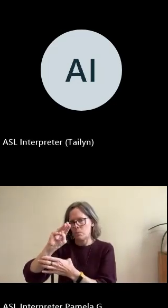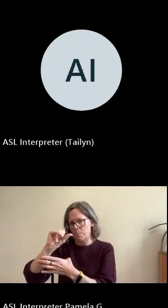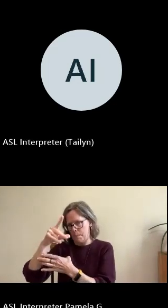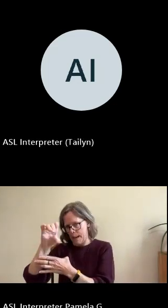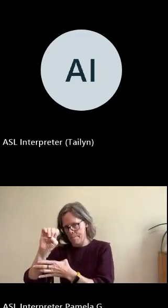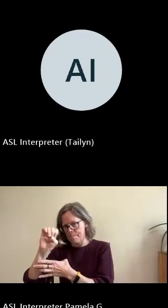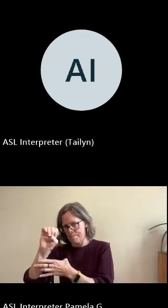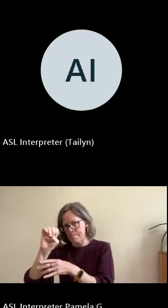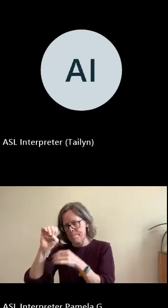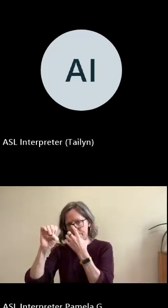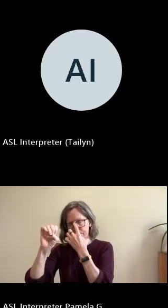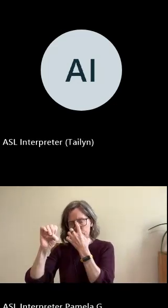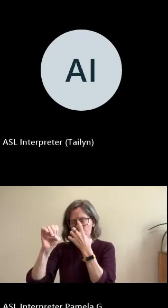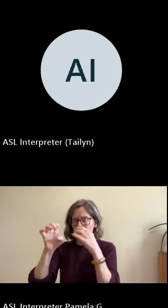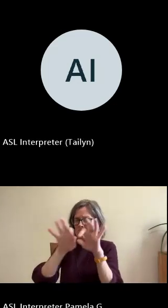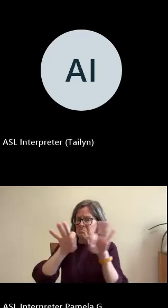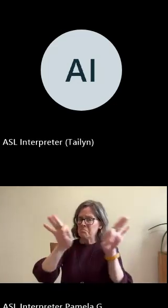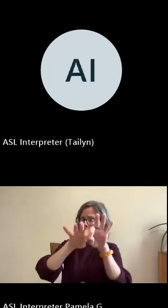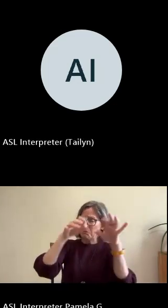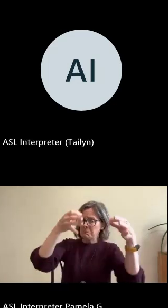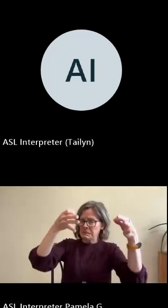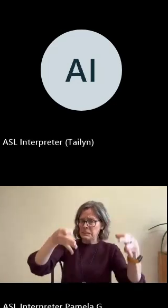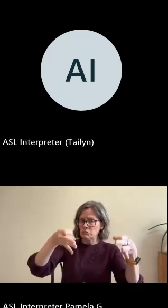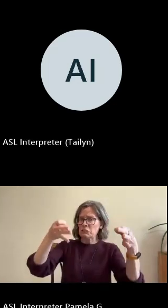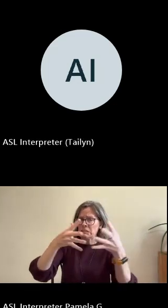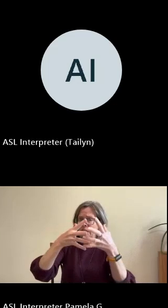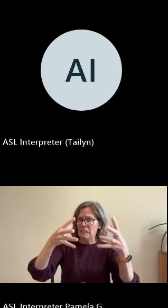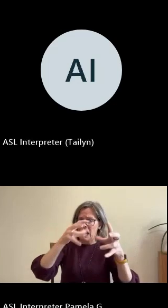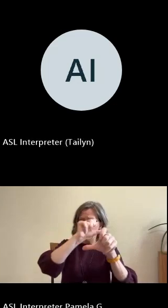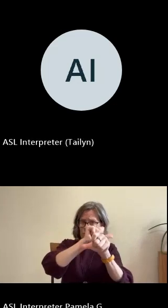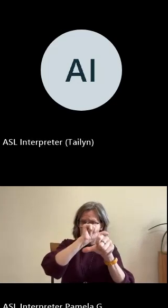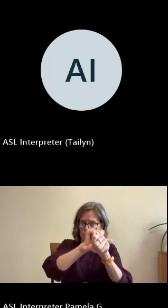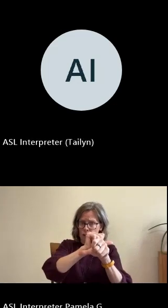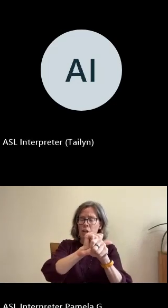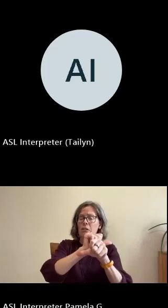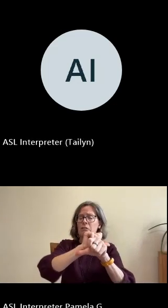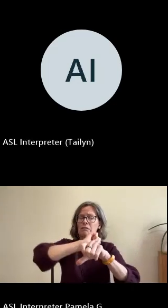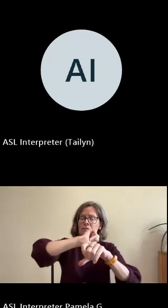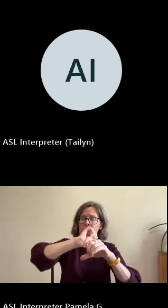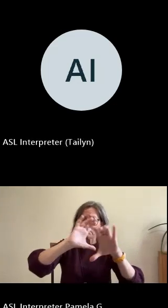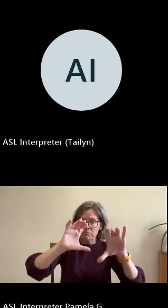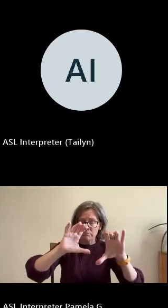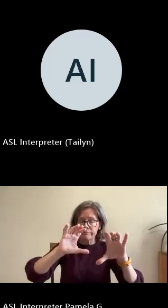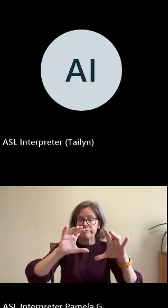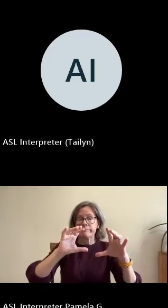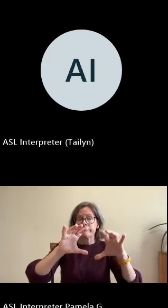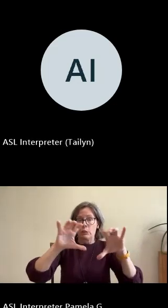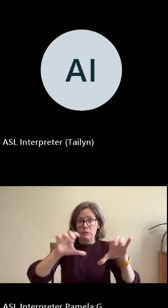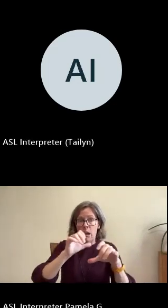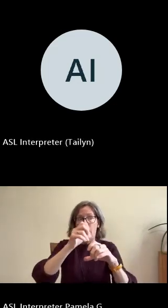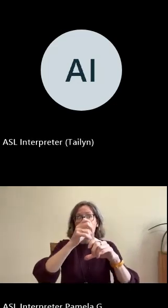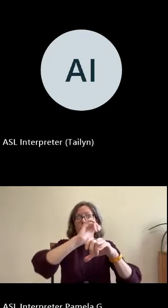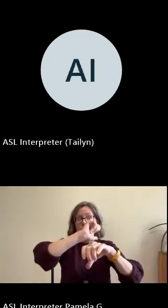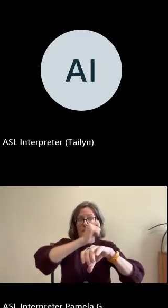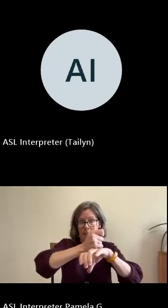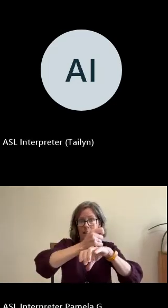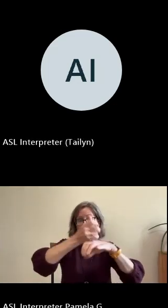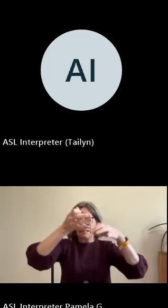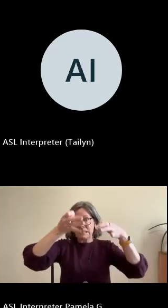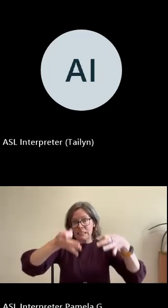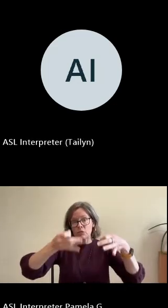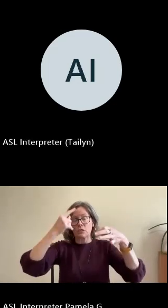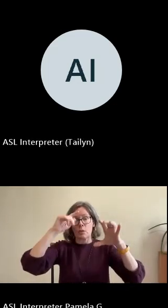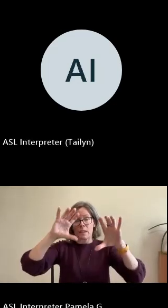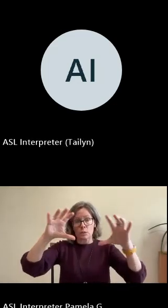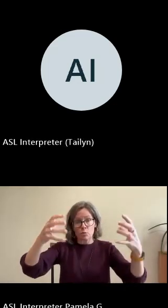decisions, and a lot of work is done in preparation for that to set up the decisions for this large decision-making body.